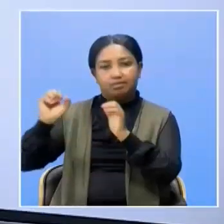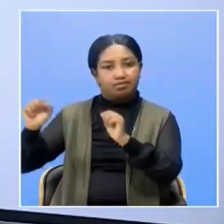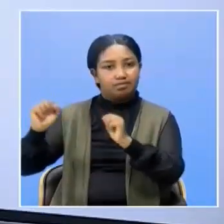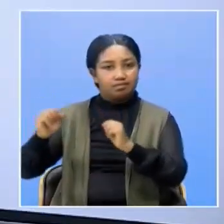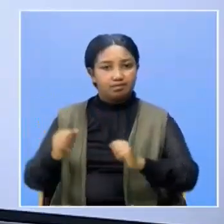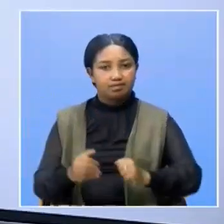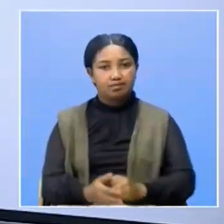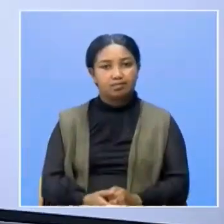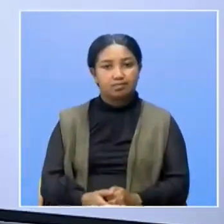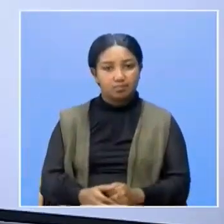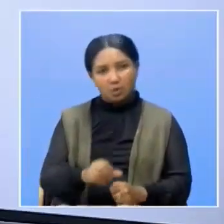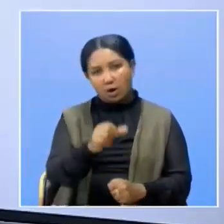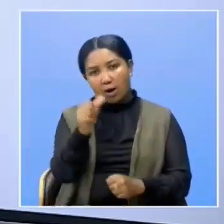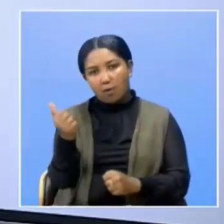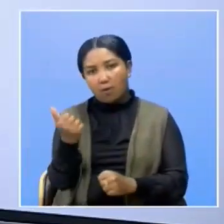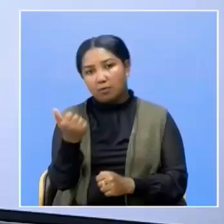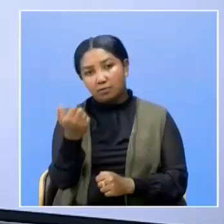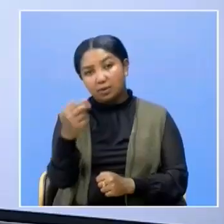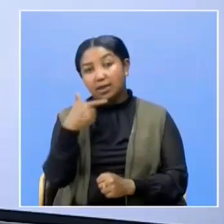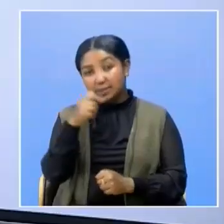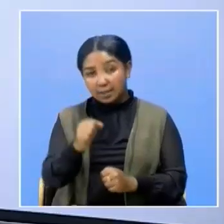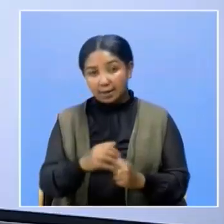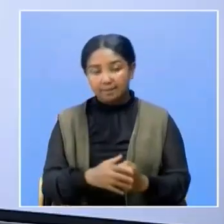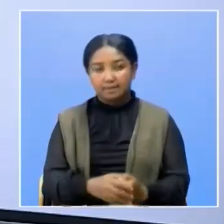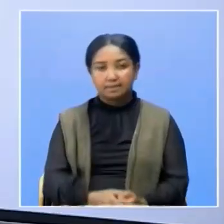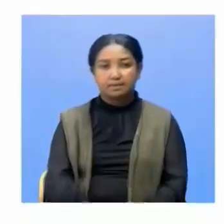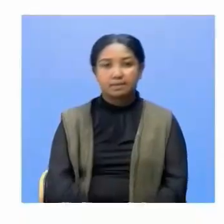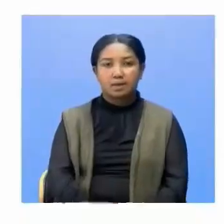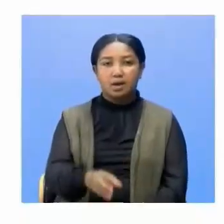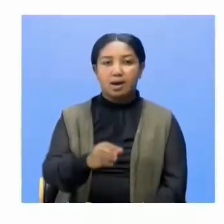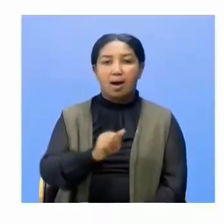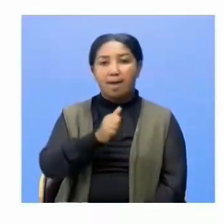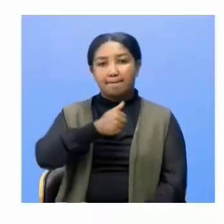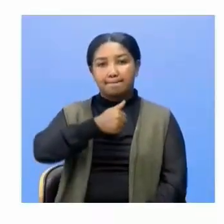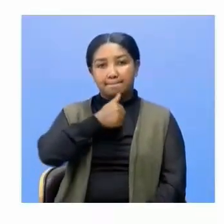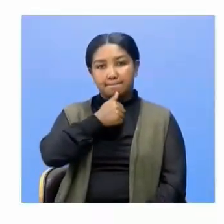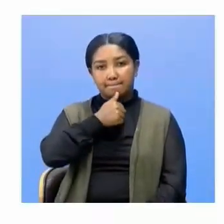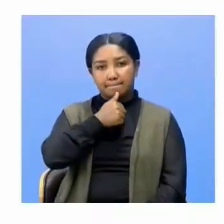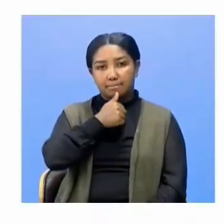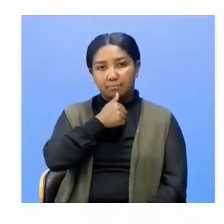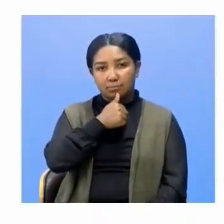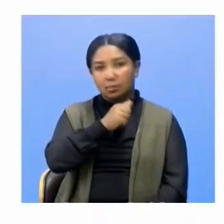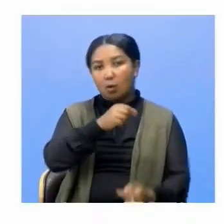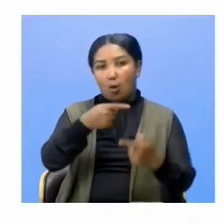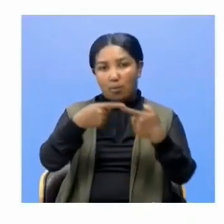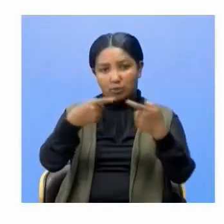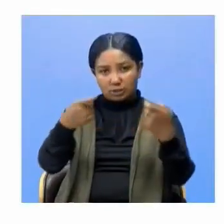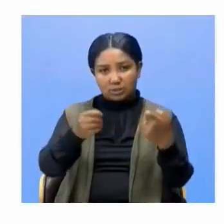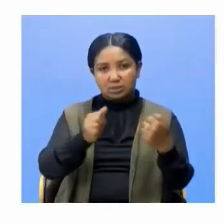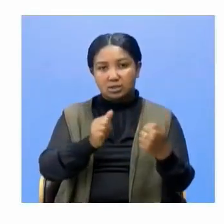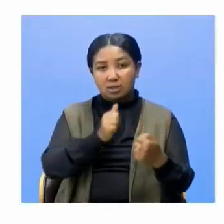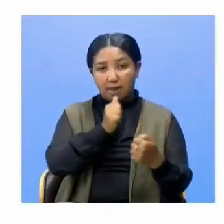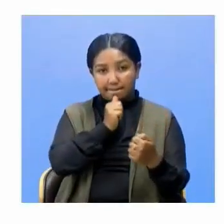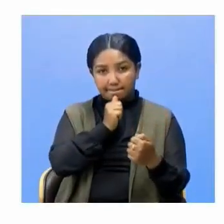yeah? Or you can say what? I am, to the opposite. I